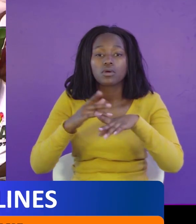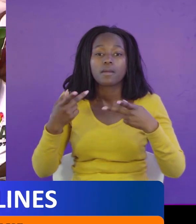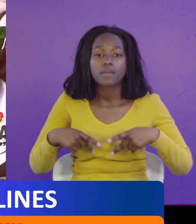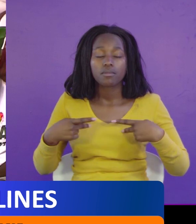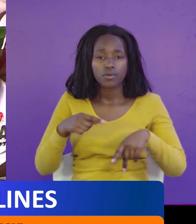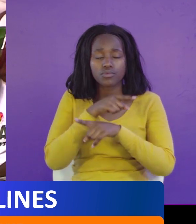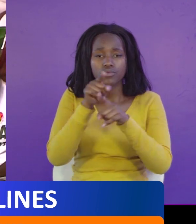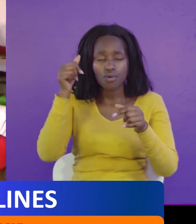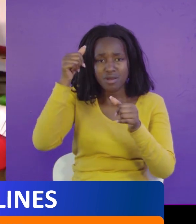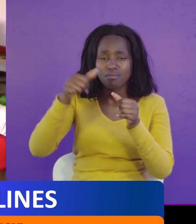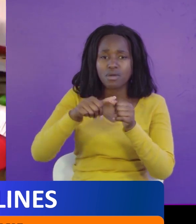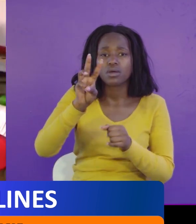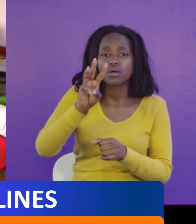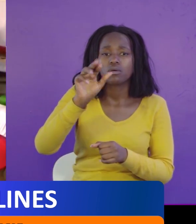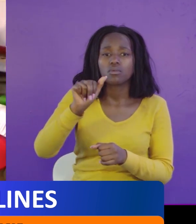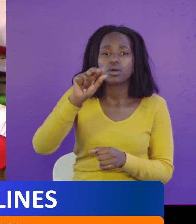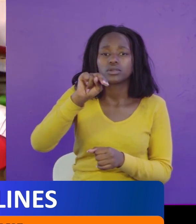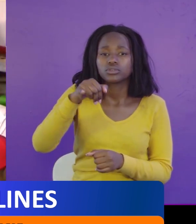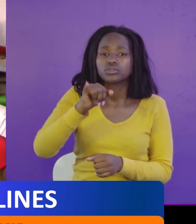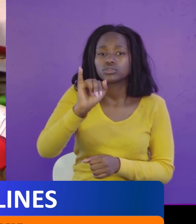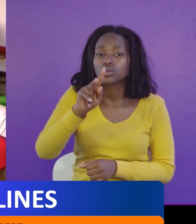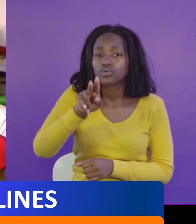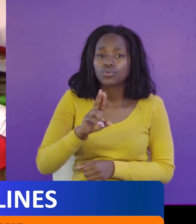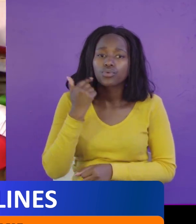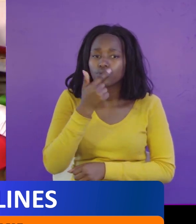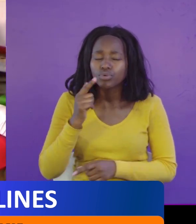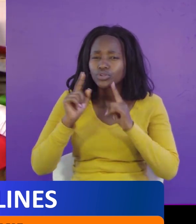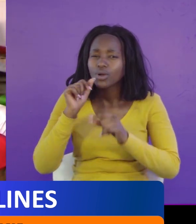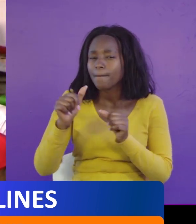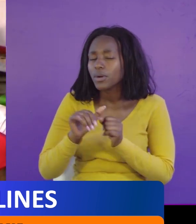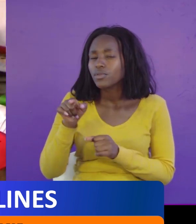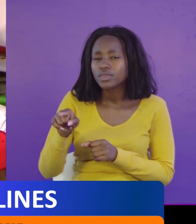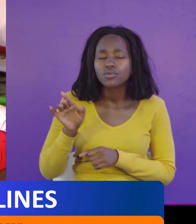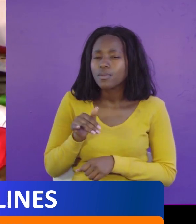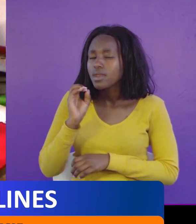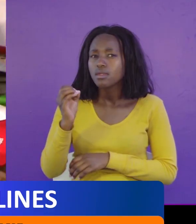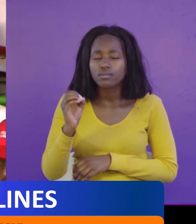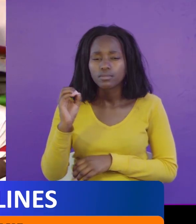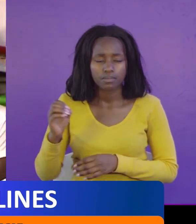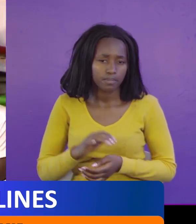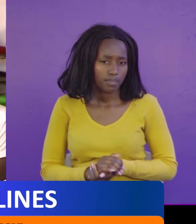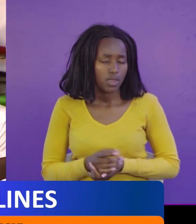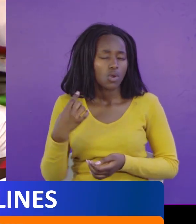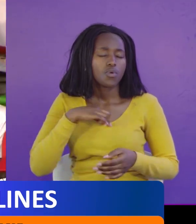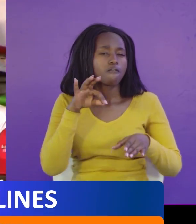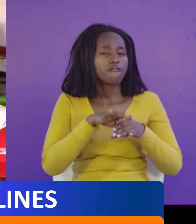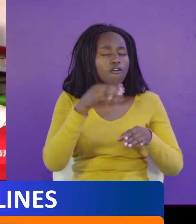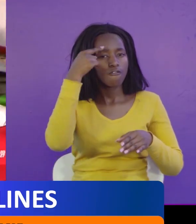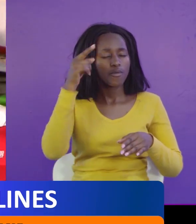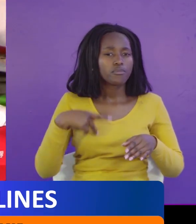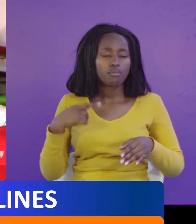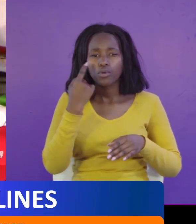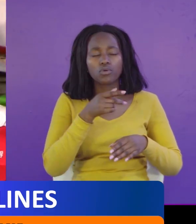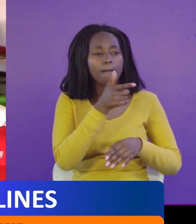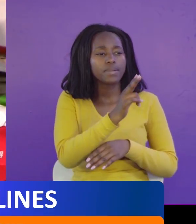don't talk much about today. Why do we elect people who shoot our young people? Why do we elect people